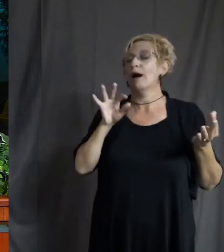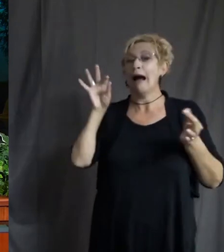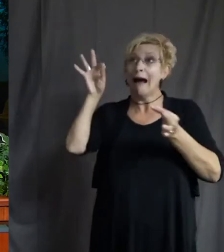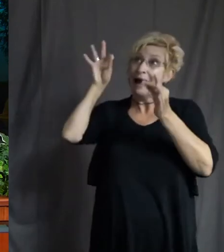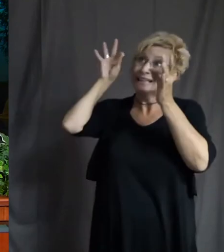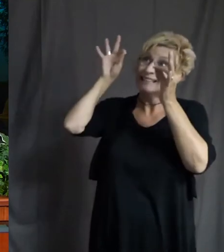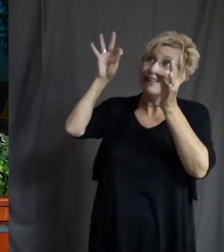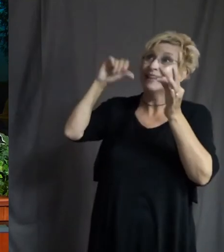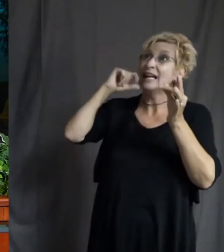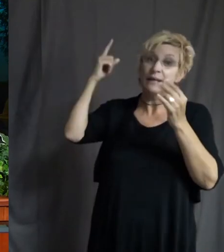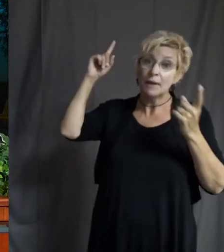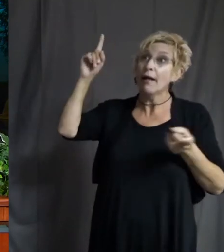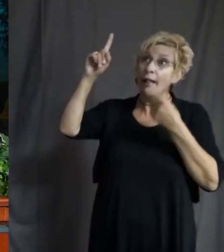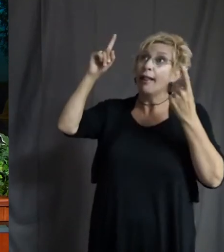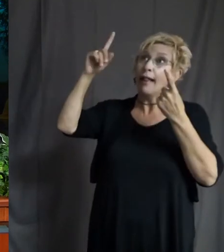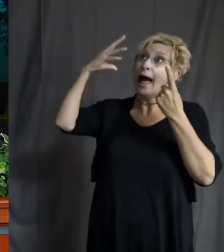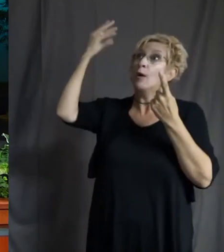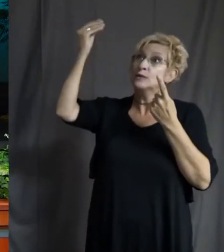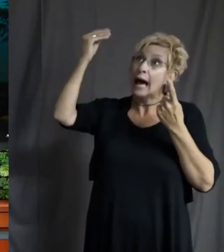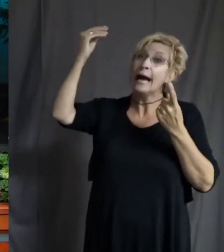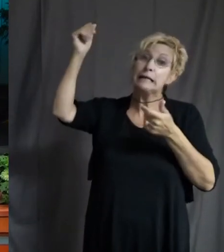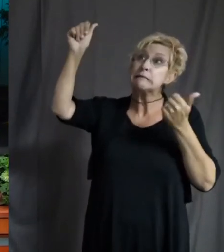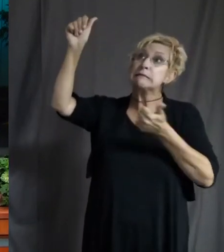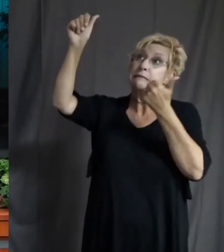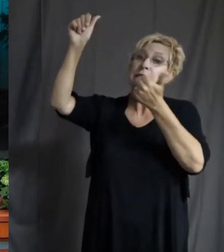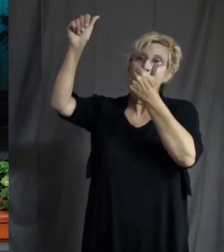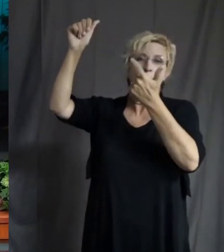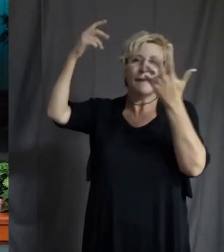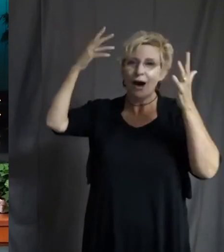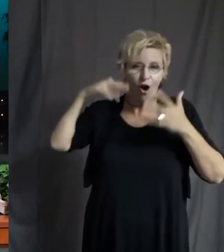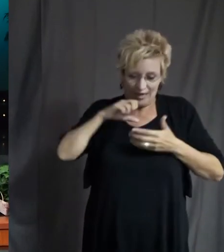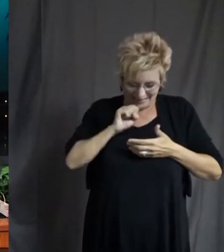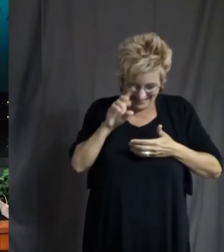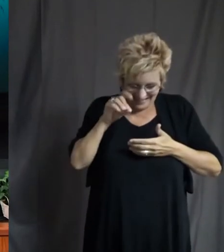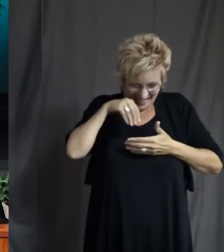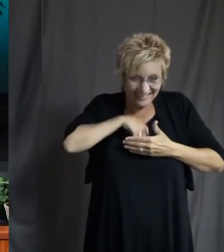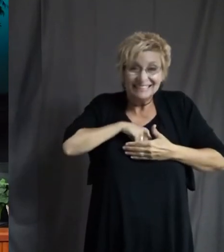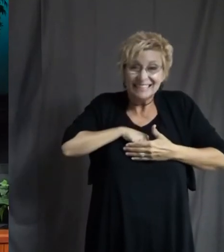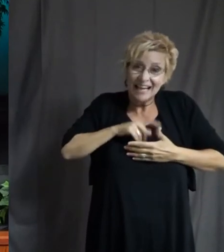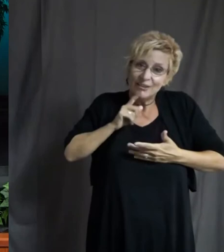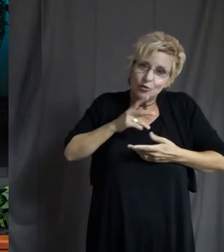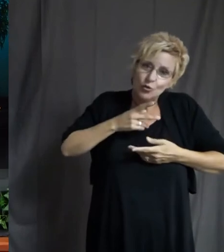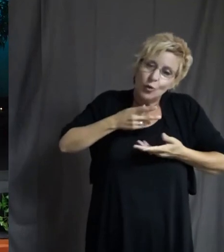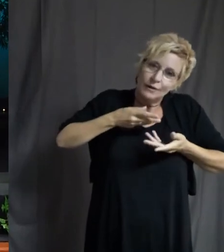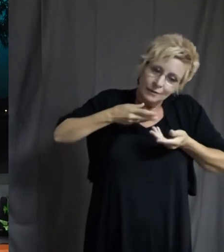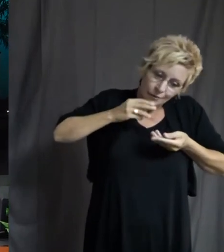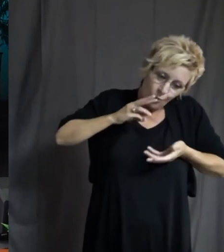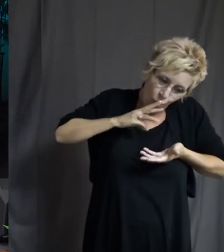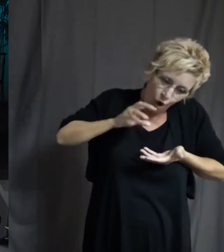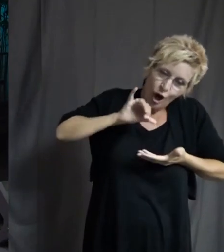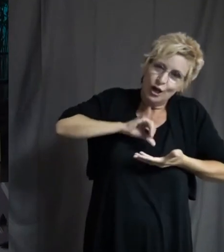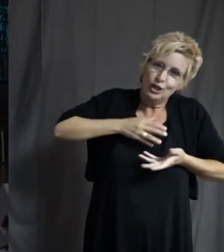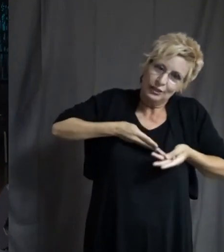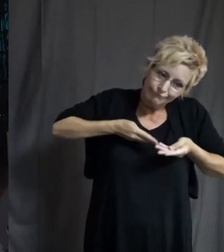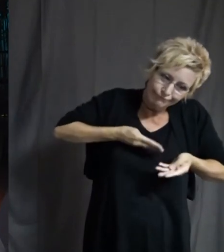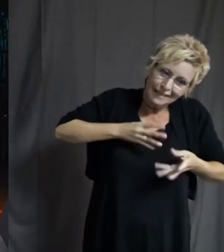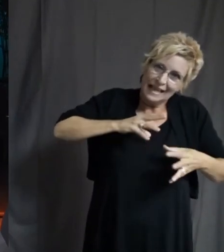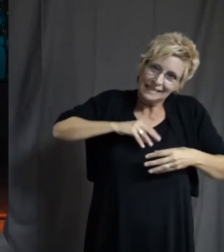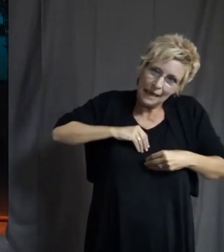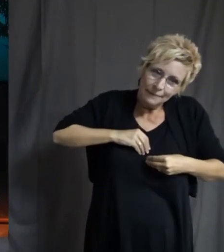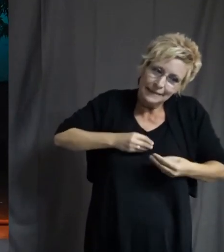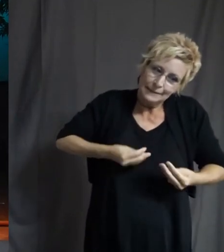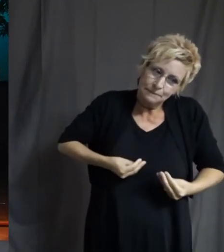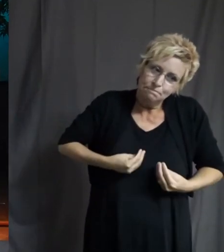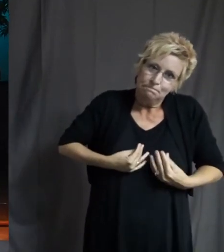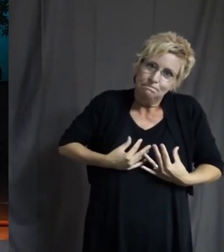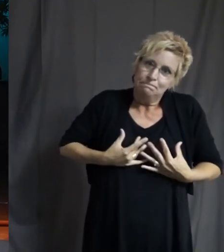to aspire to outside of us, but they're seeds within us to nurture with compassion and self-acceptance. That's when we